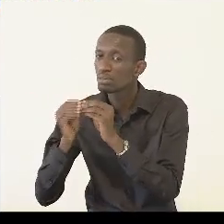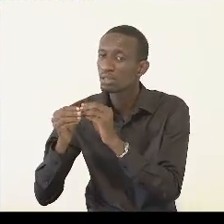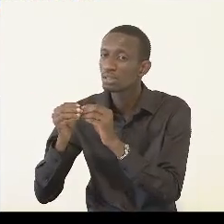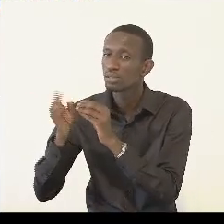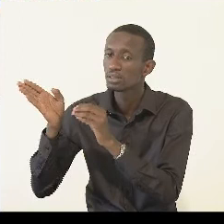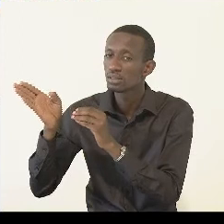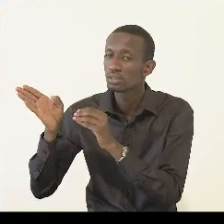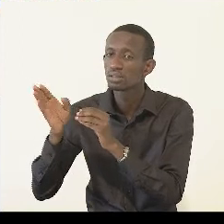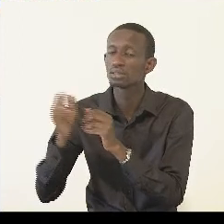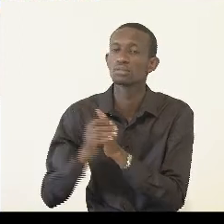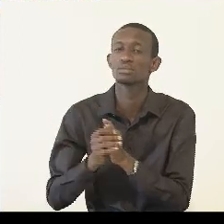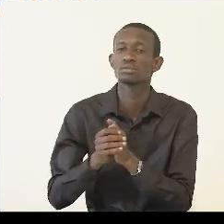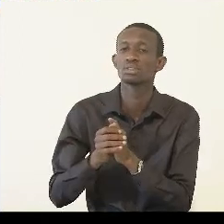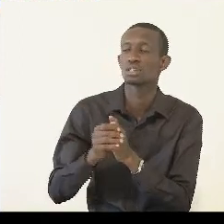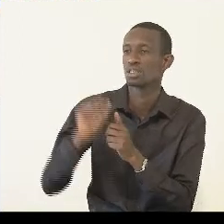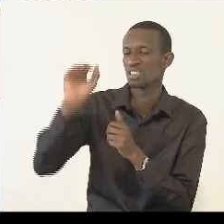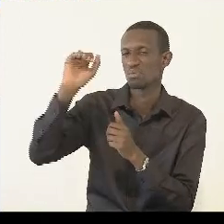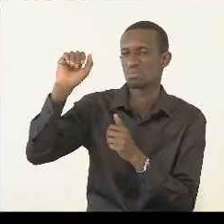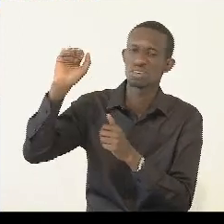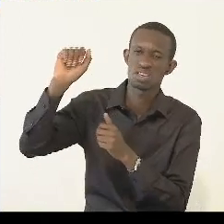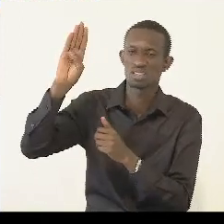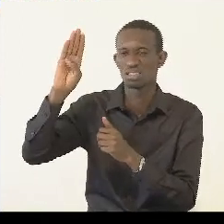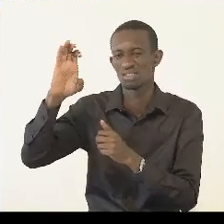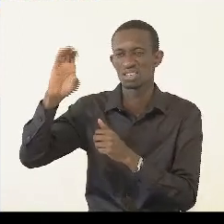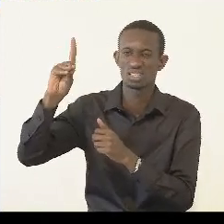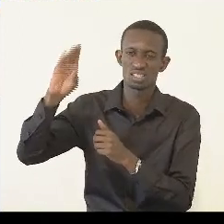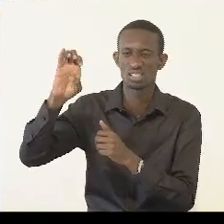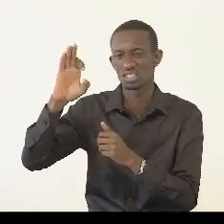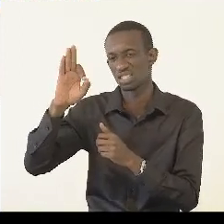and these are letters A, B, C, D, E, F, G,